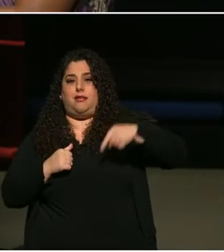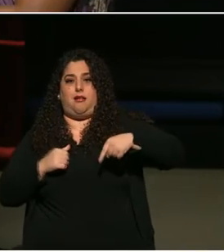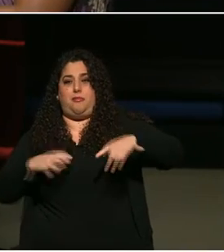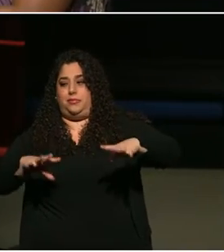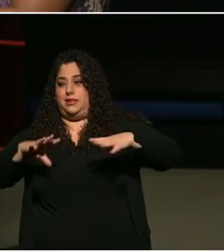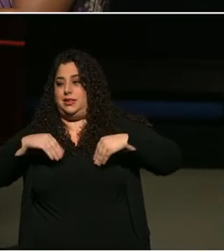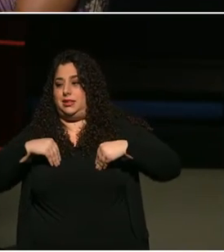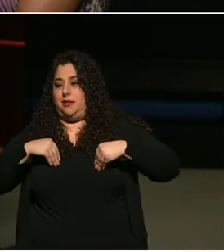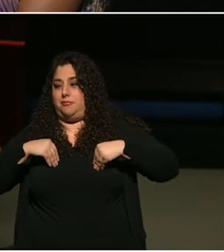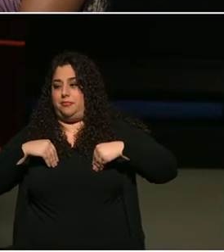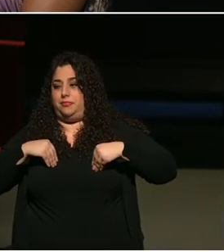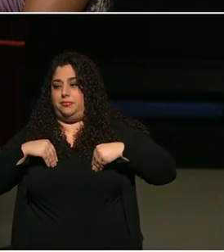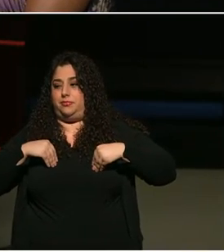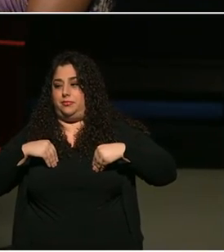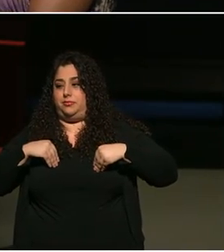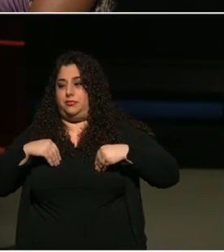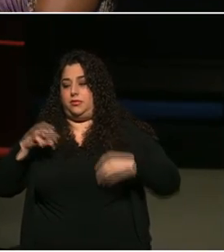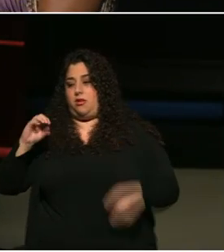That's okay. This is it.